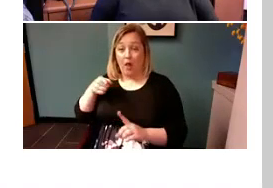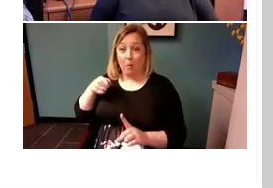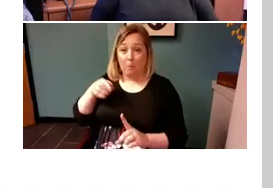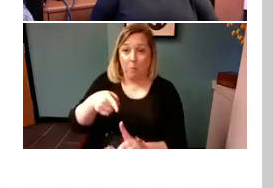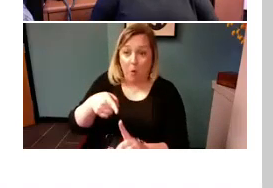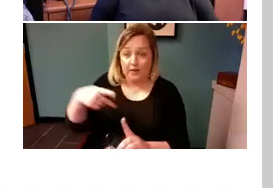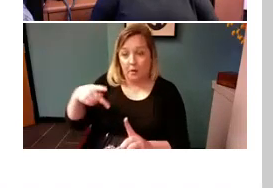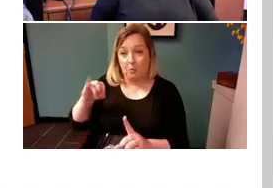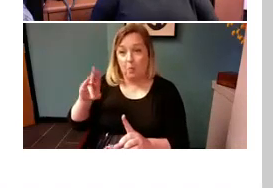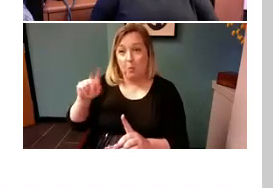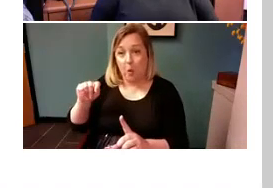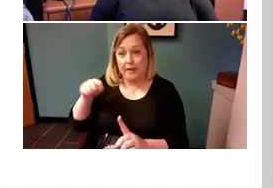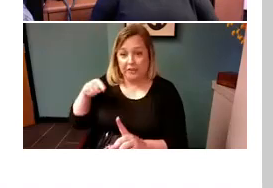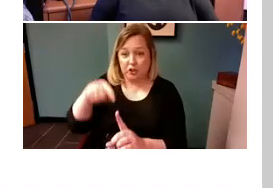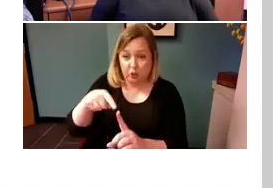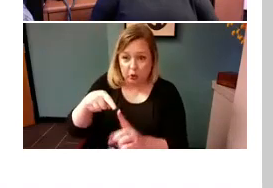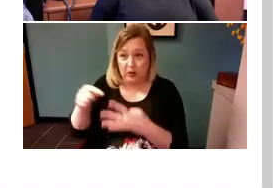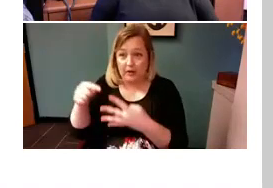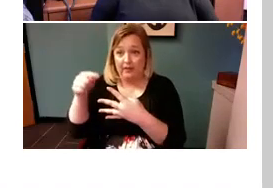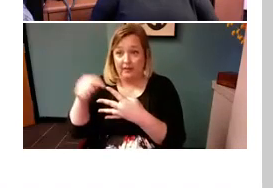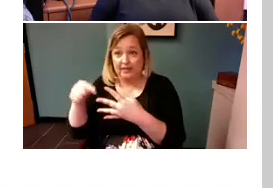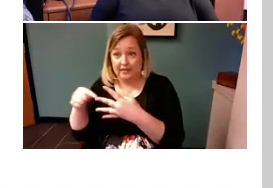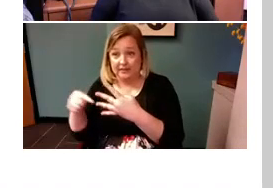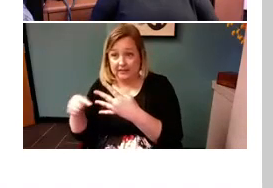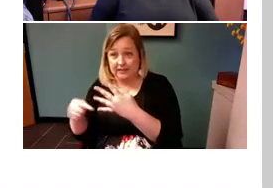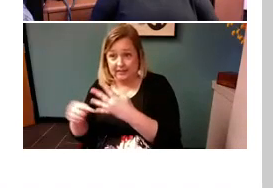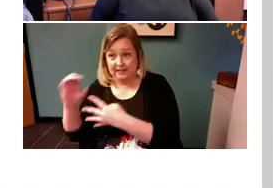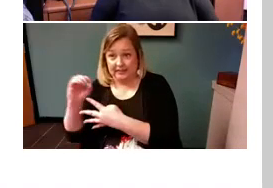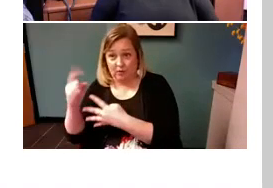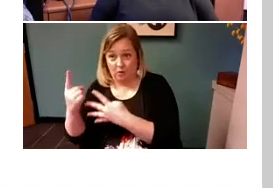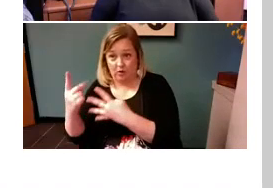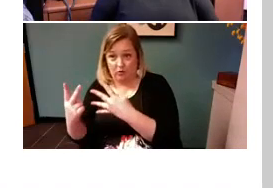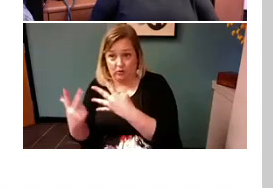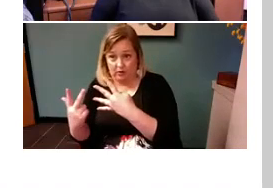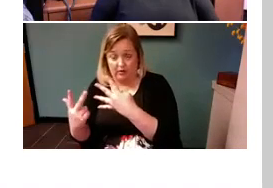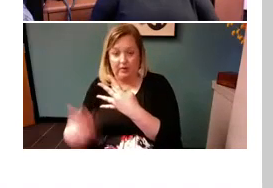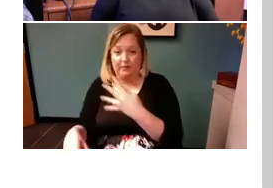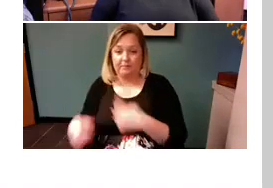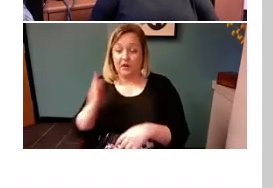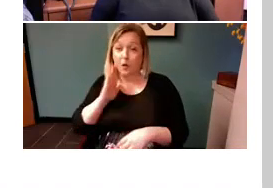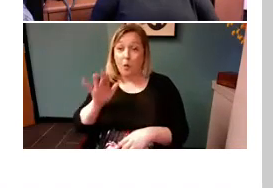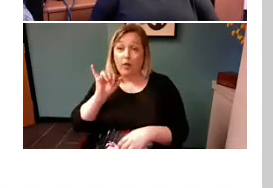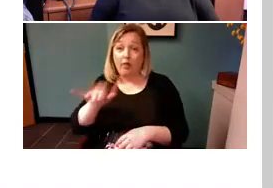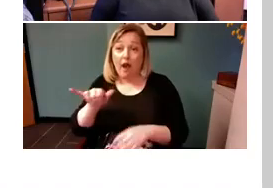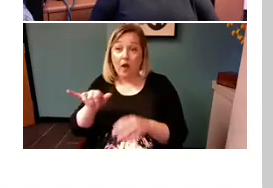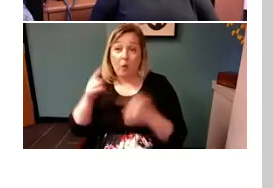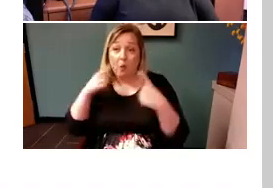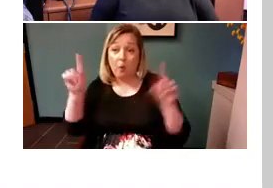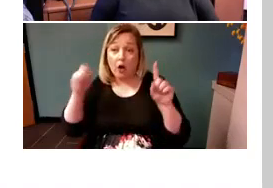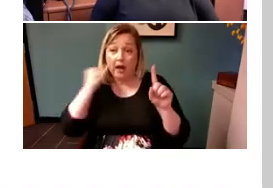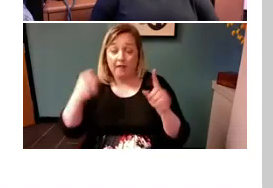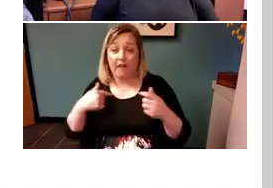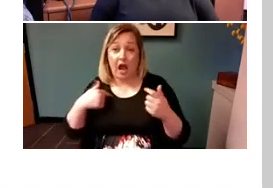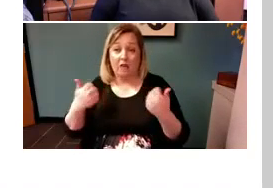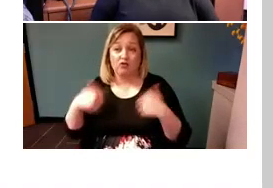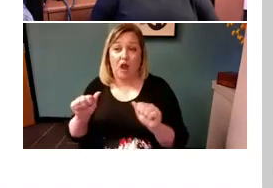But will this program work if I try to print out the values, let's say int I